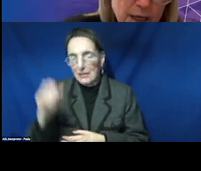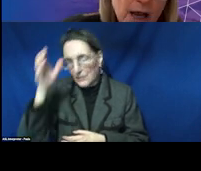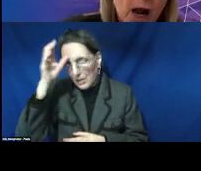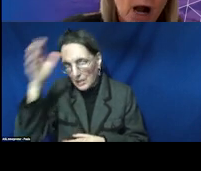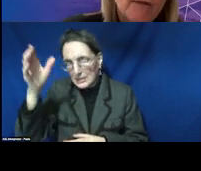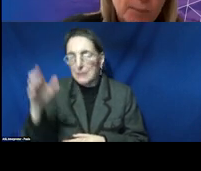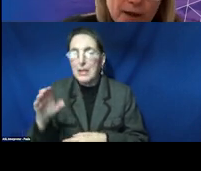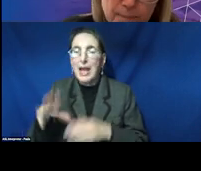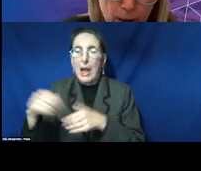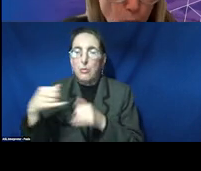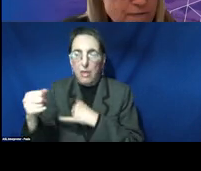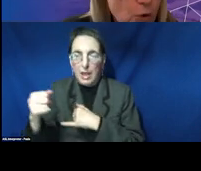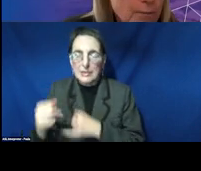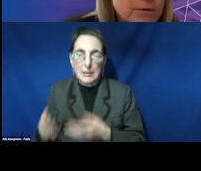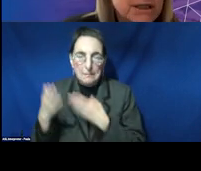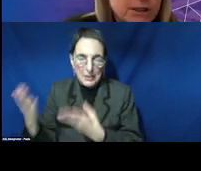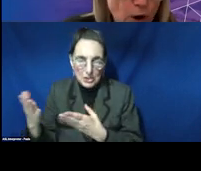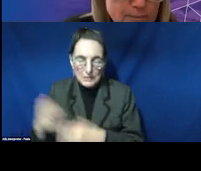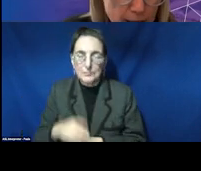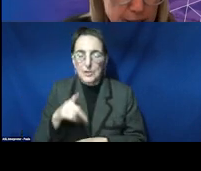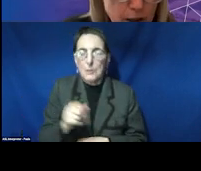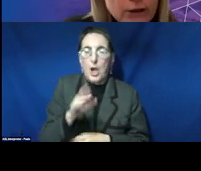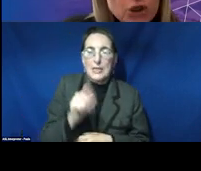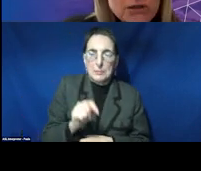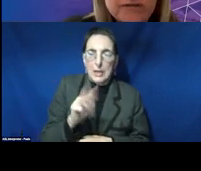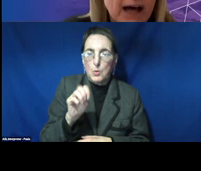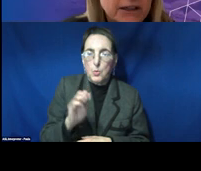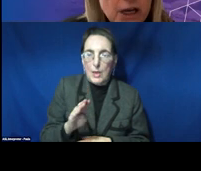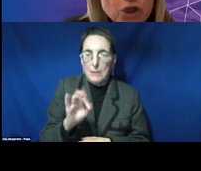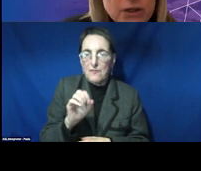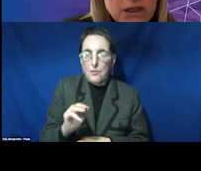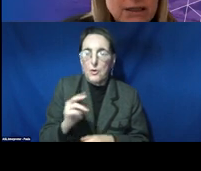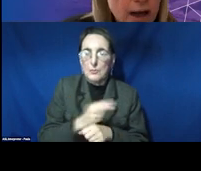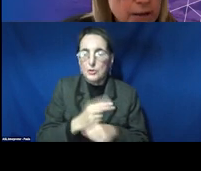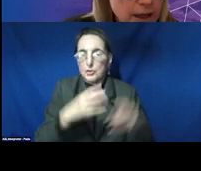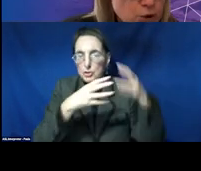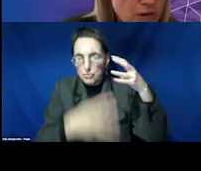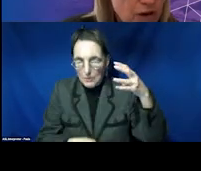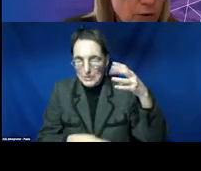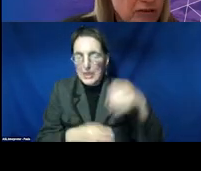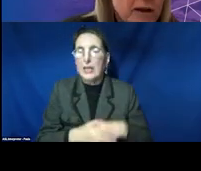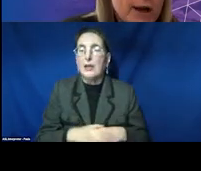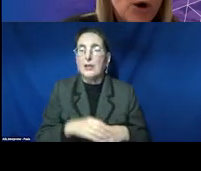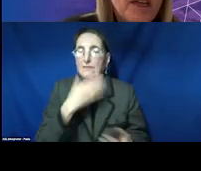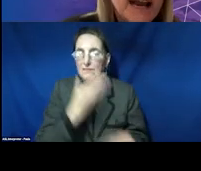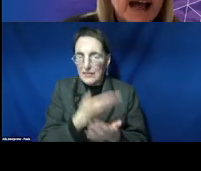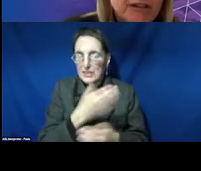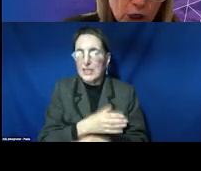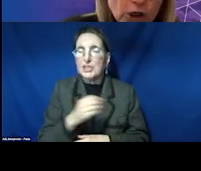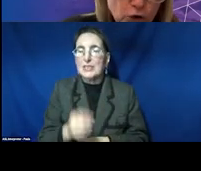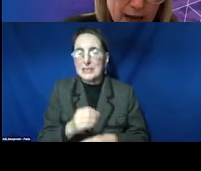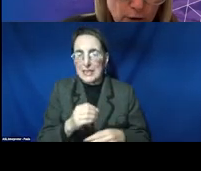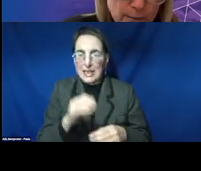submissions. The prospect web form uses drop-down selections, validations, and text entry fields that